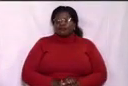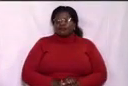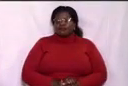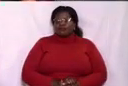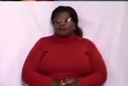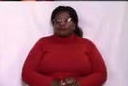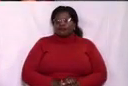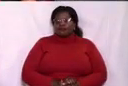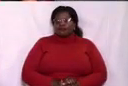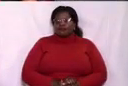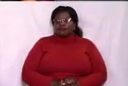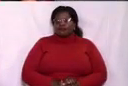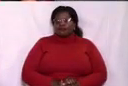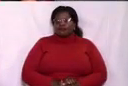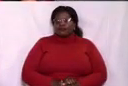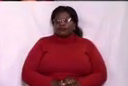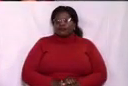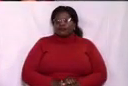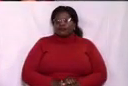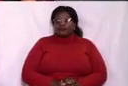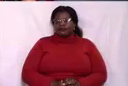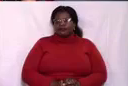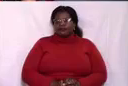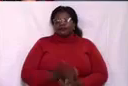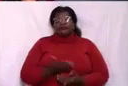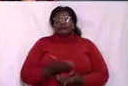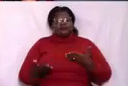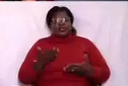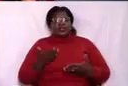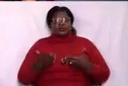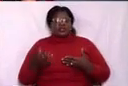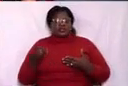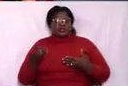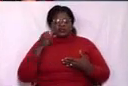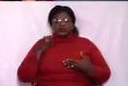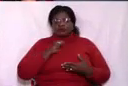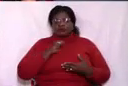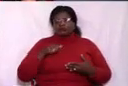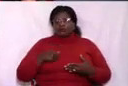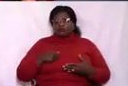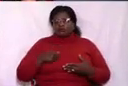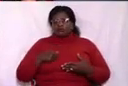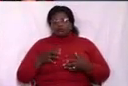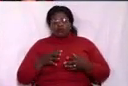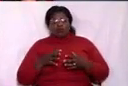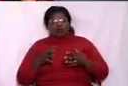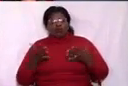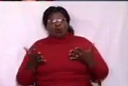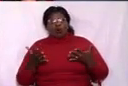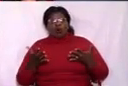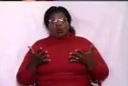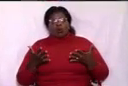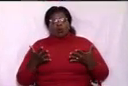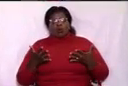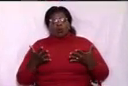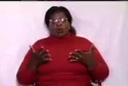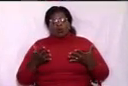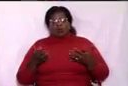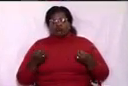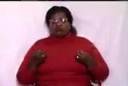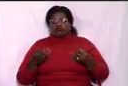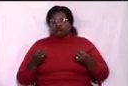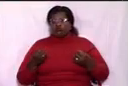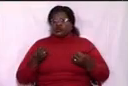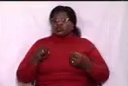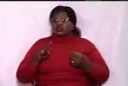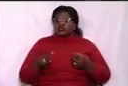a right? Also, maybe you can tell us more on what are the most products that